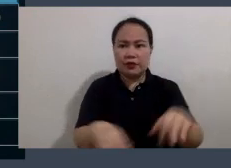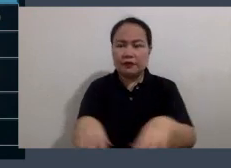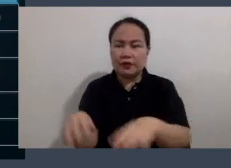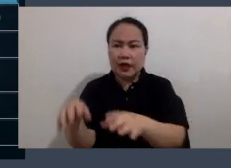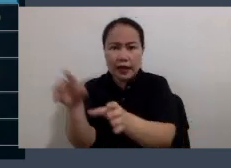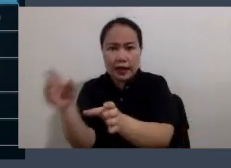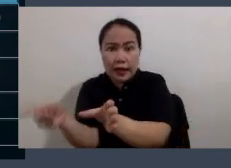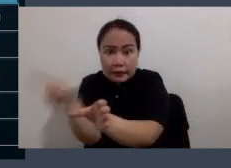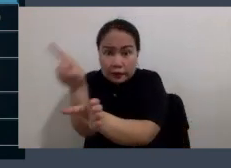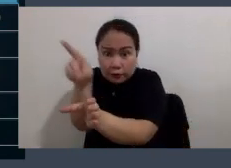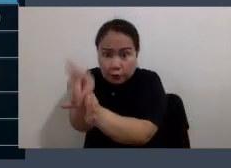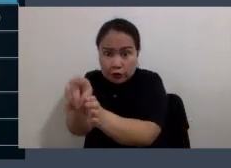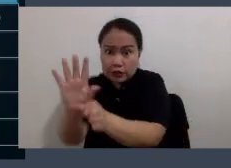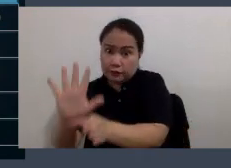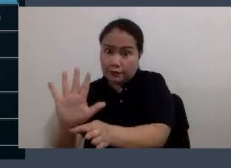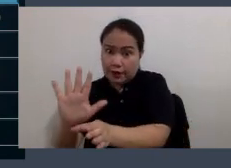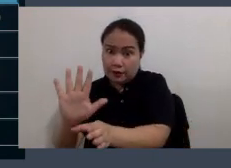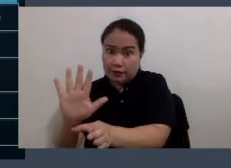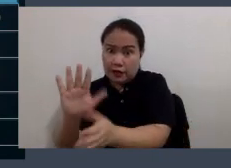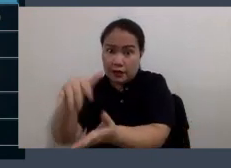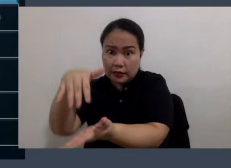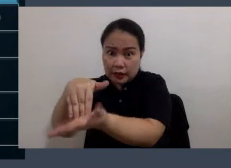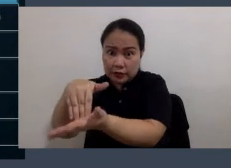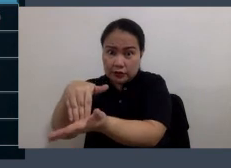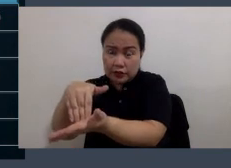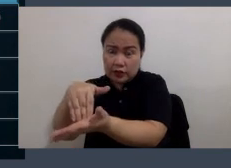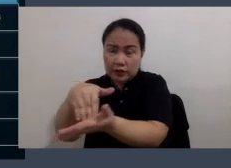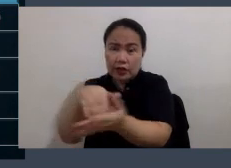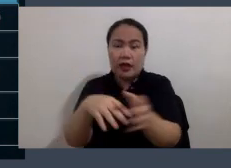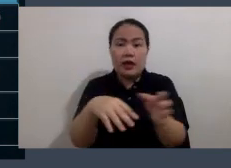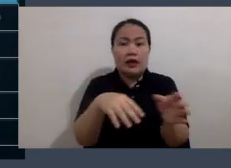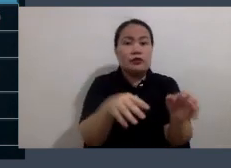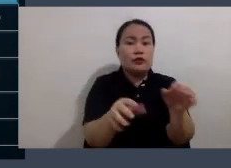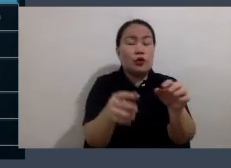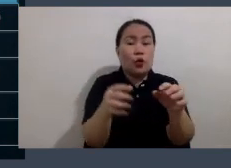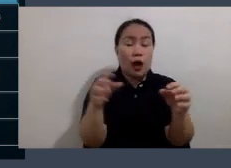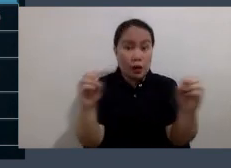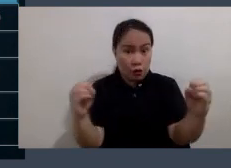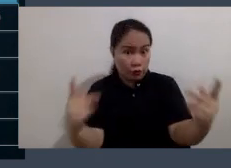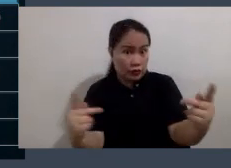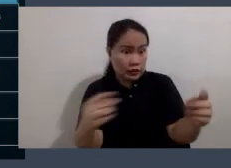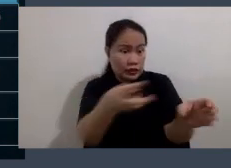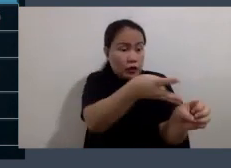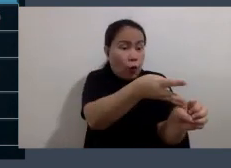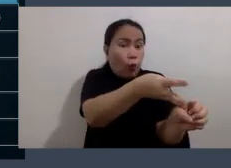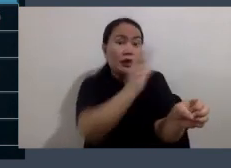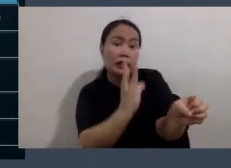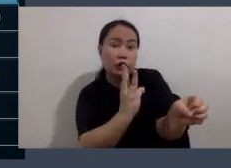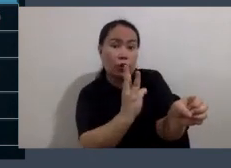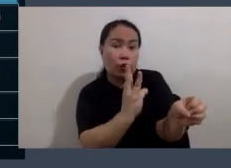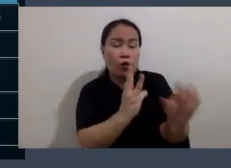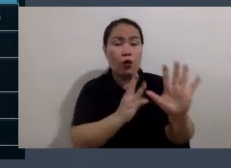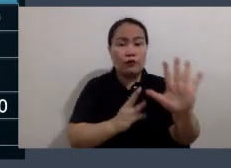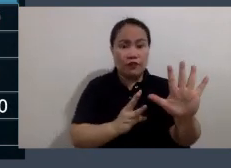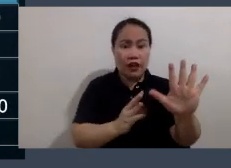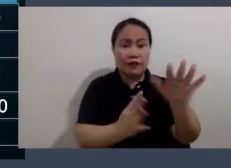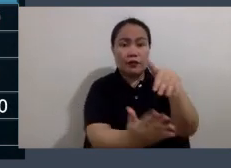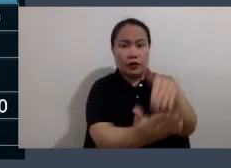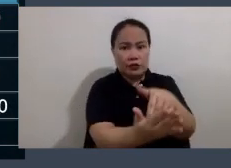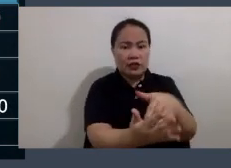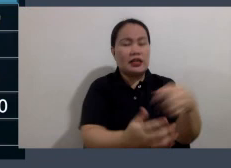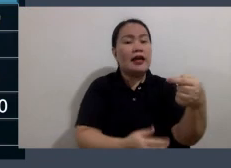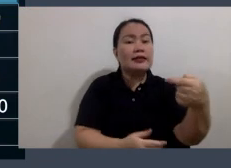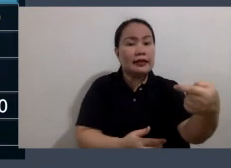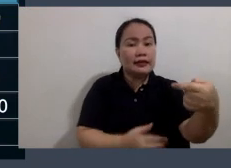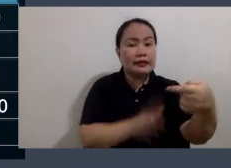5,000 pesos, that is a withdrawal of 5,000 pesos. So, that